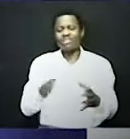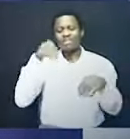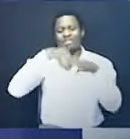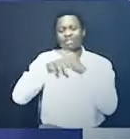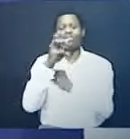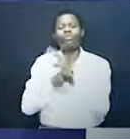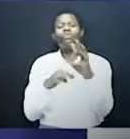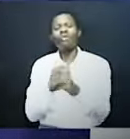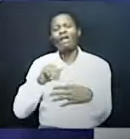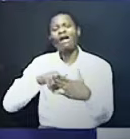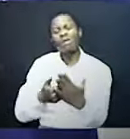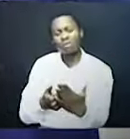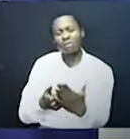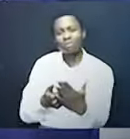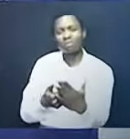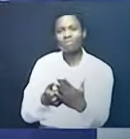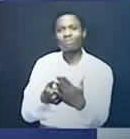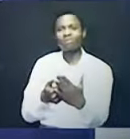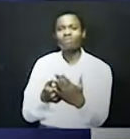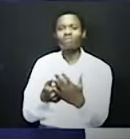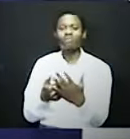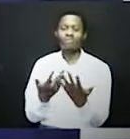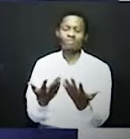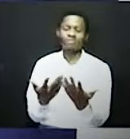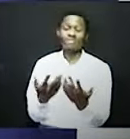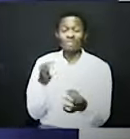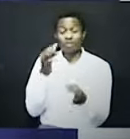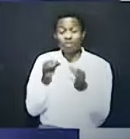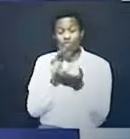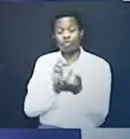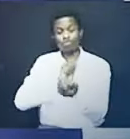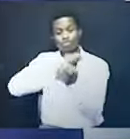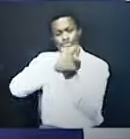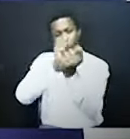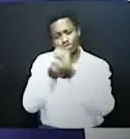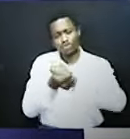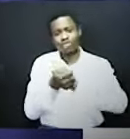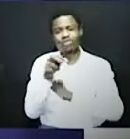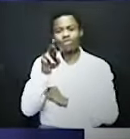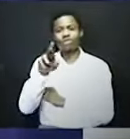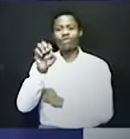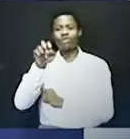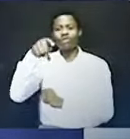our world? In the light of repositioning ourselves for maximum